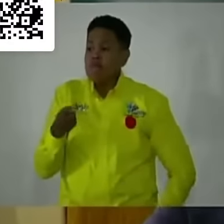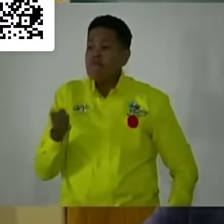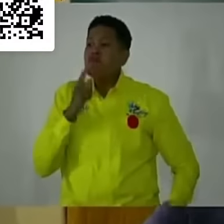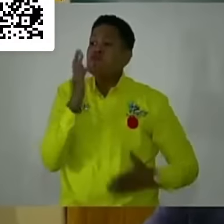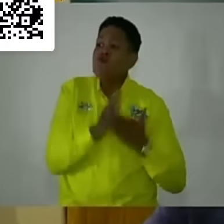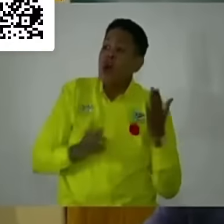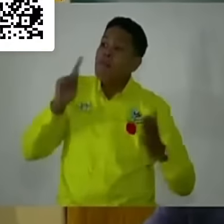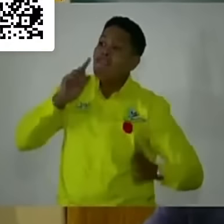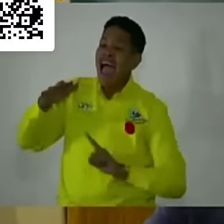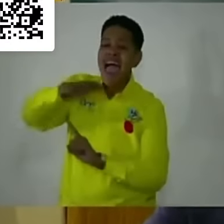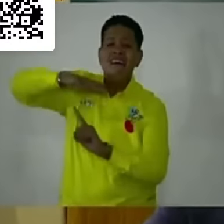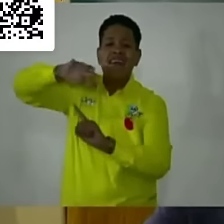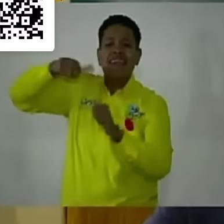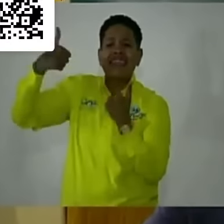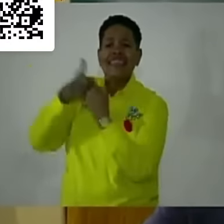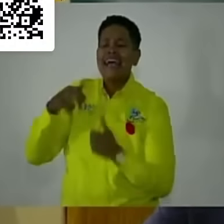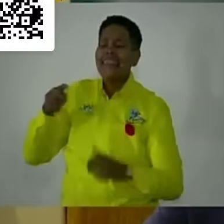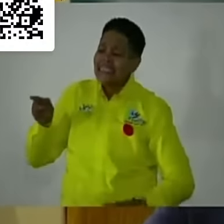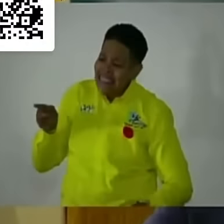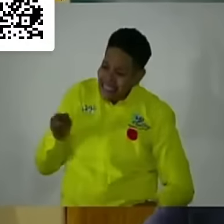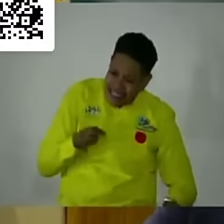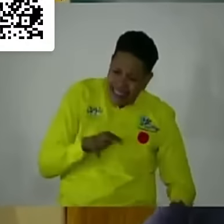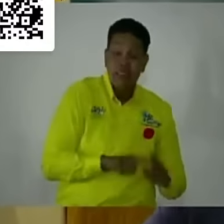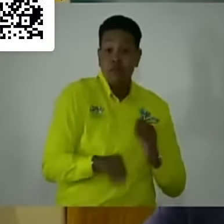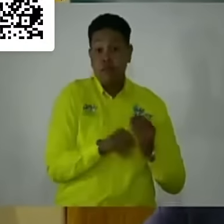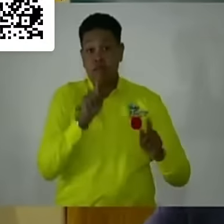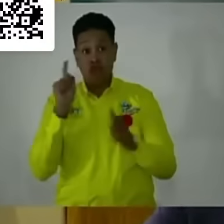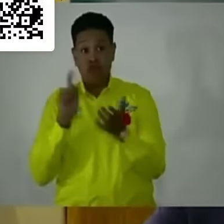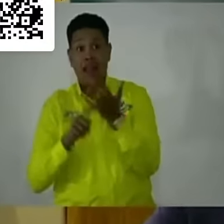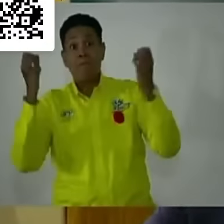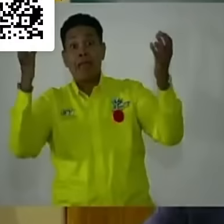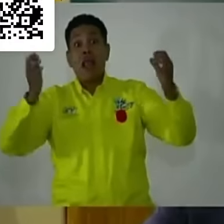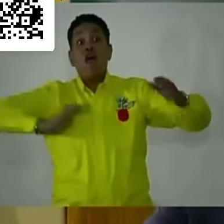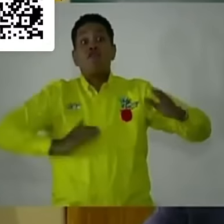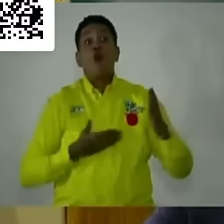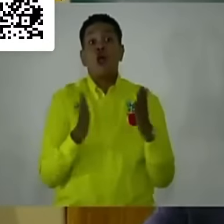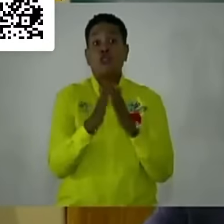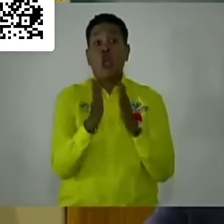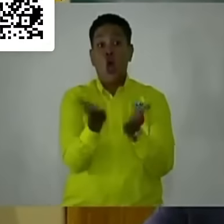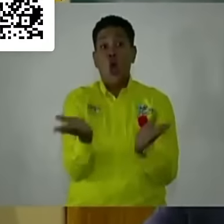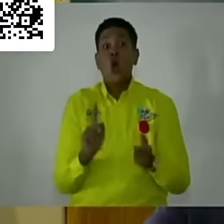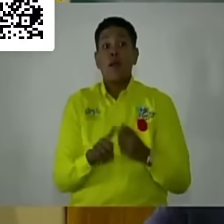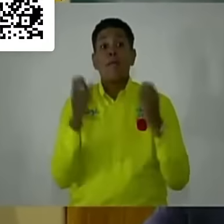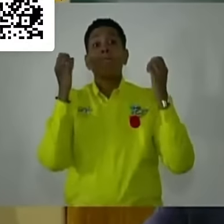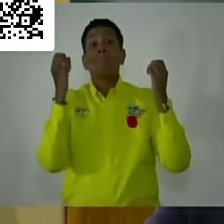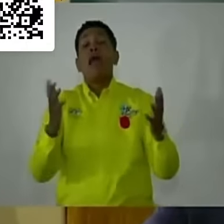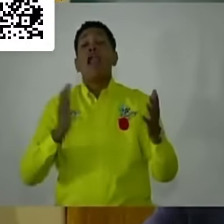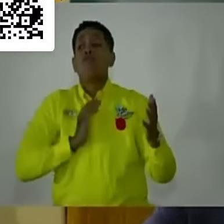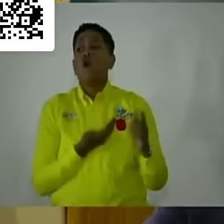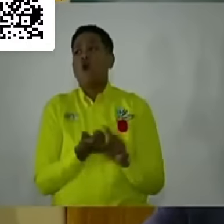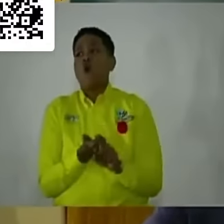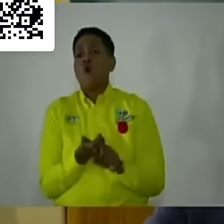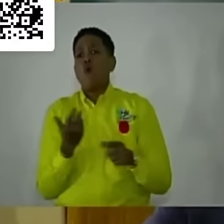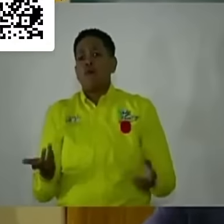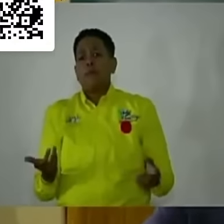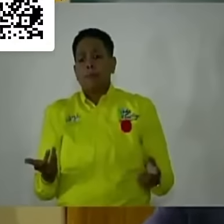the environmental challenges, but the reality is that a number of our towns, a number of our